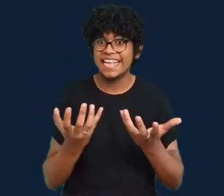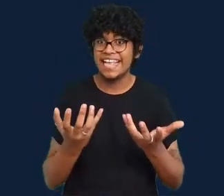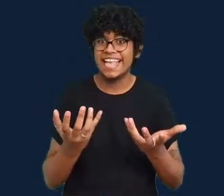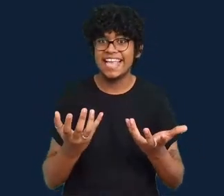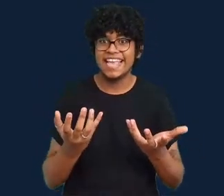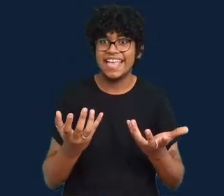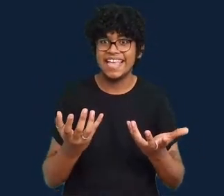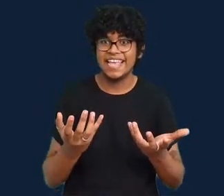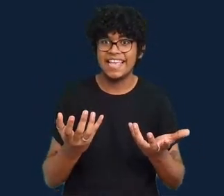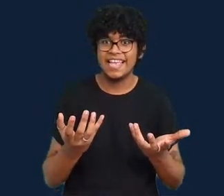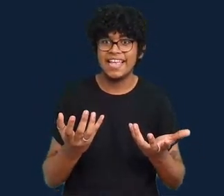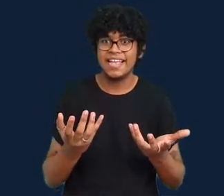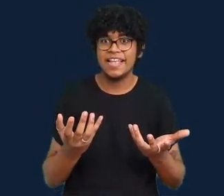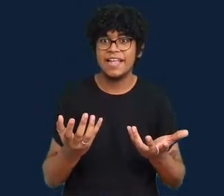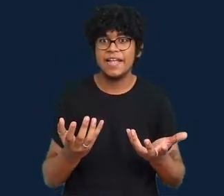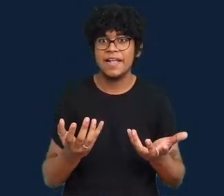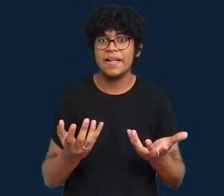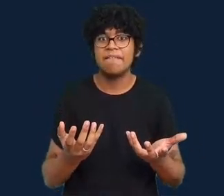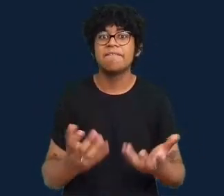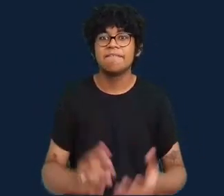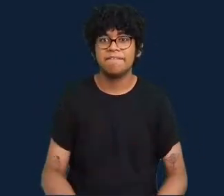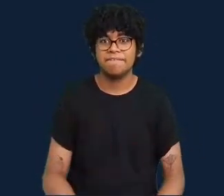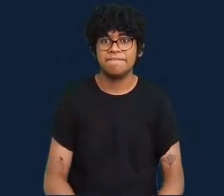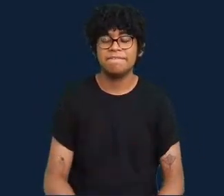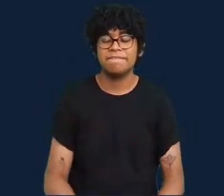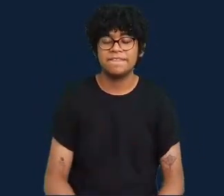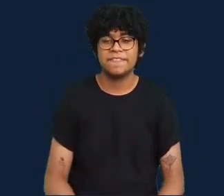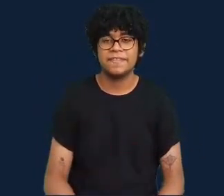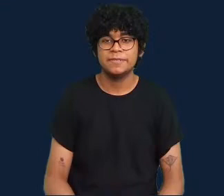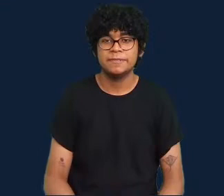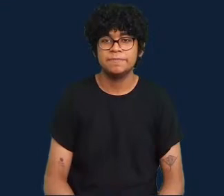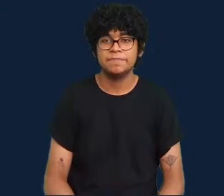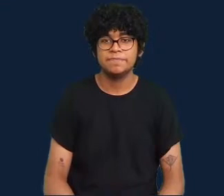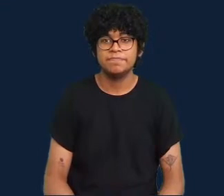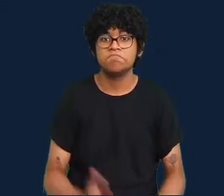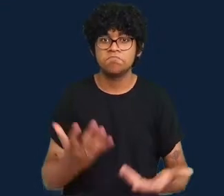another end, final words for this talk.